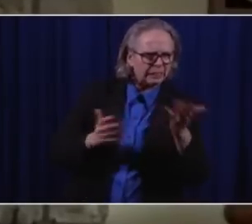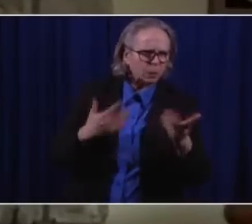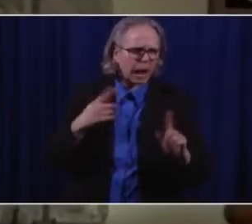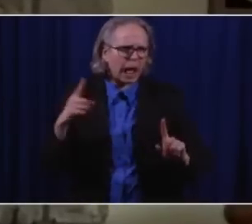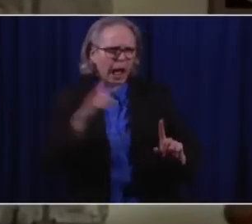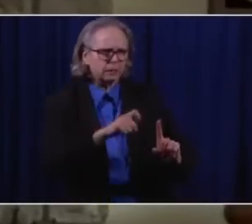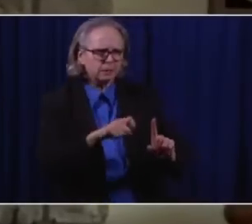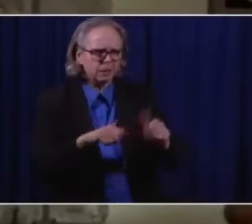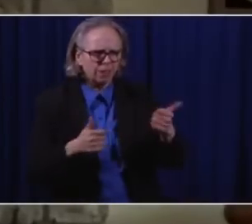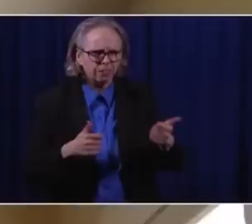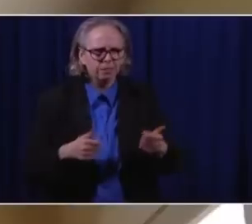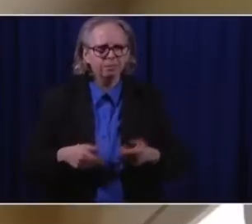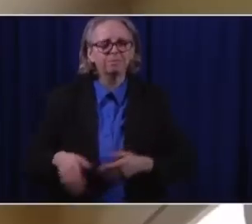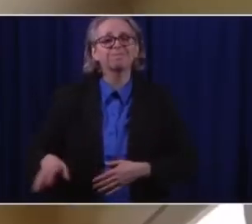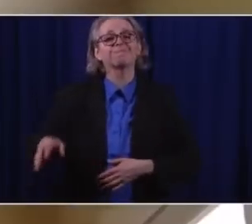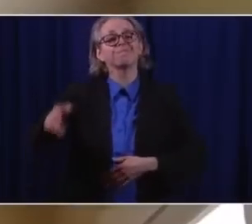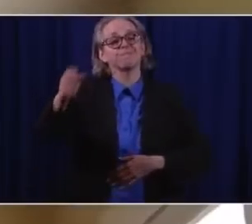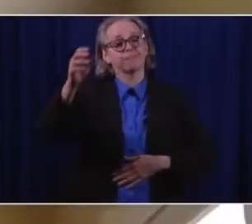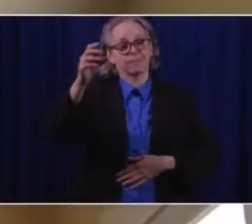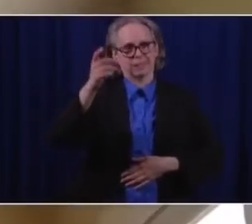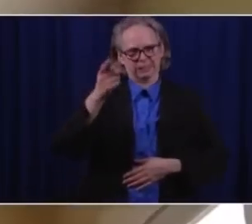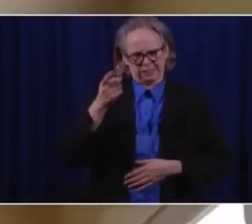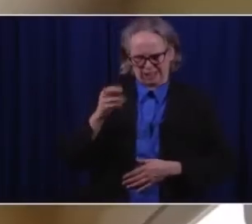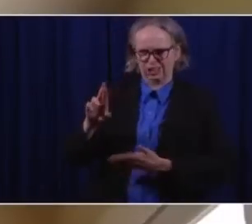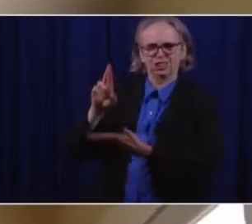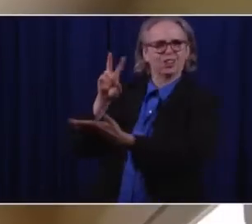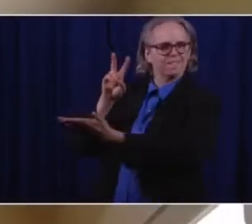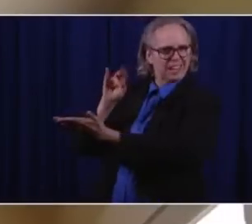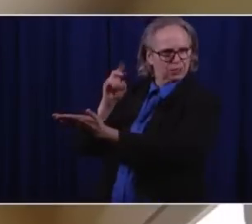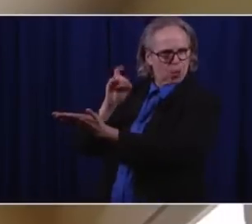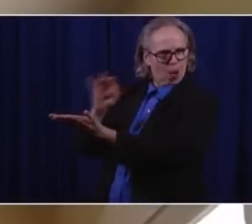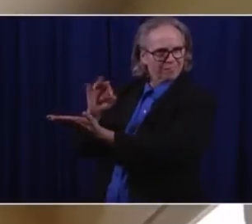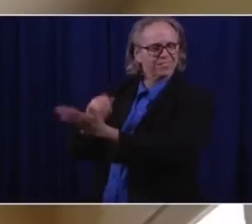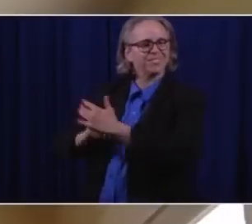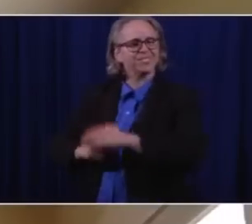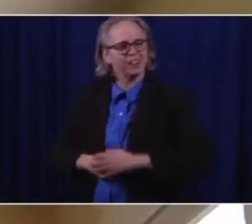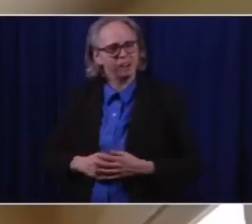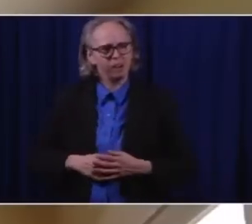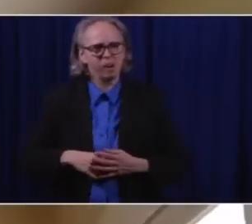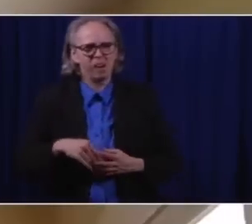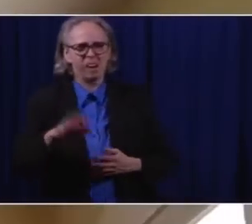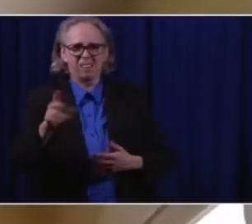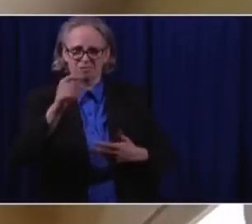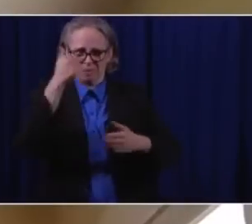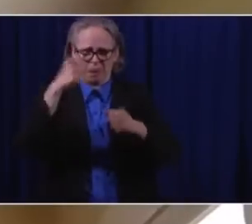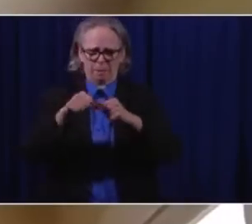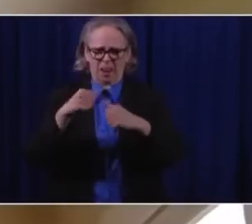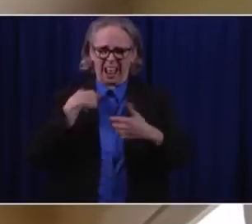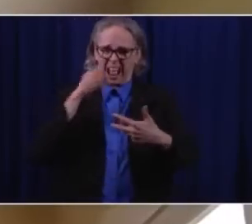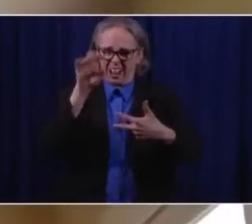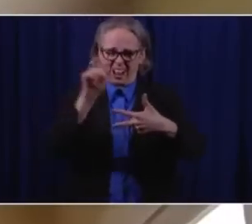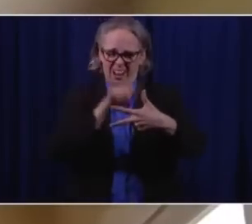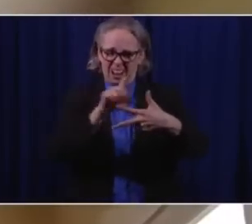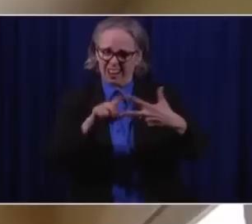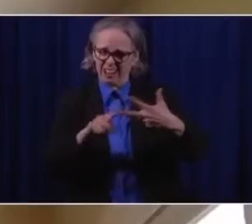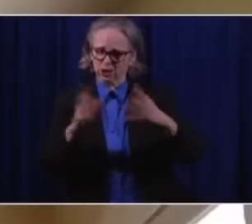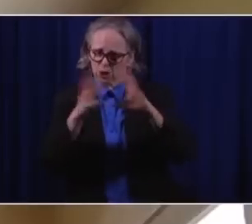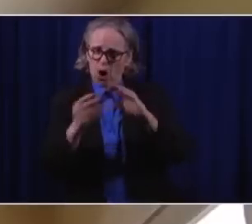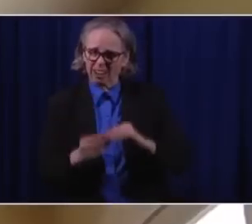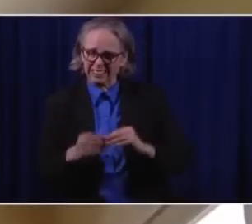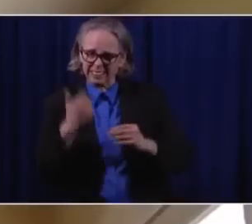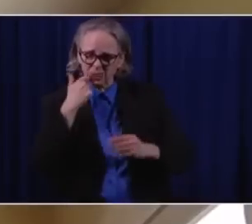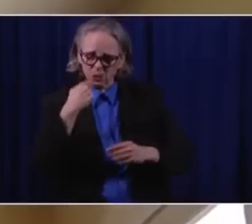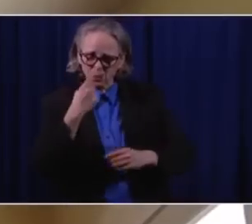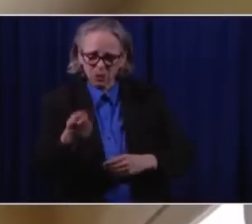question. I think that what we just heard were some incredibly compelling stories that we are on the doorstep of